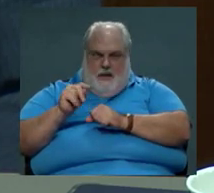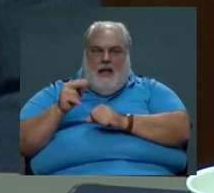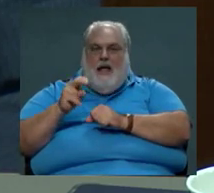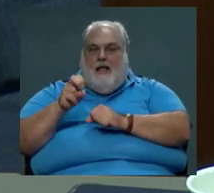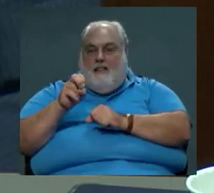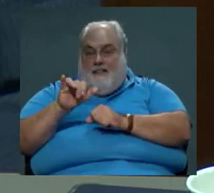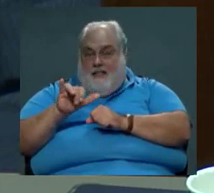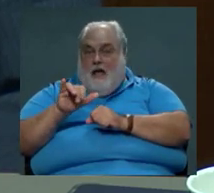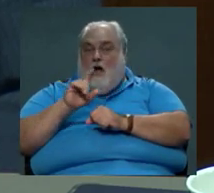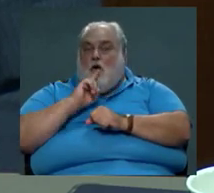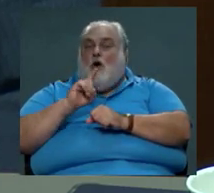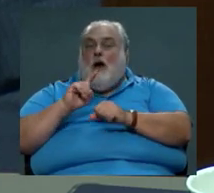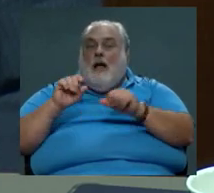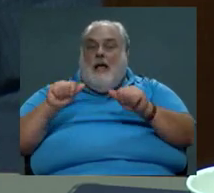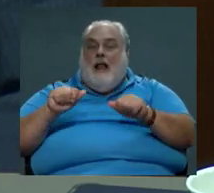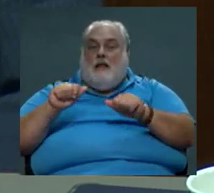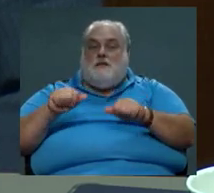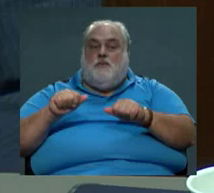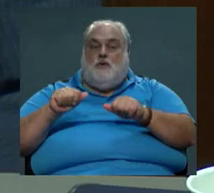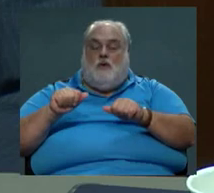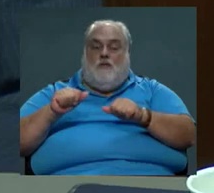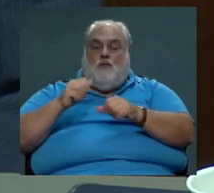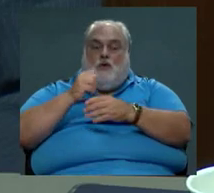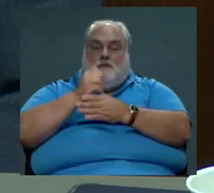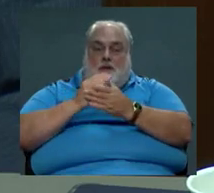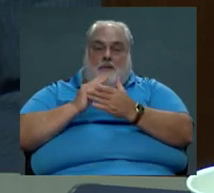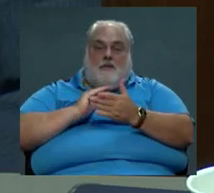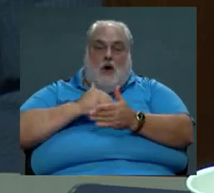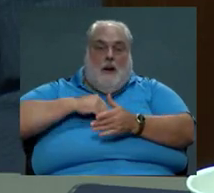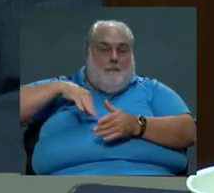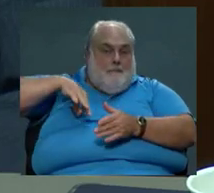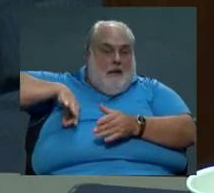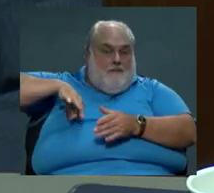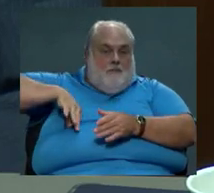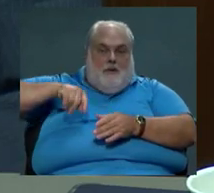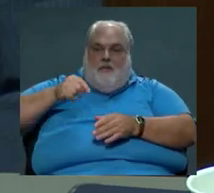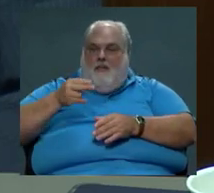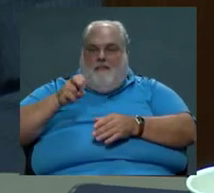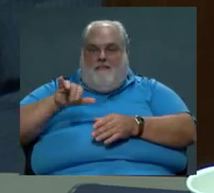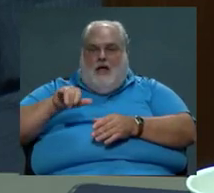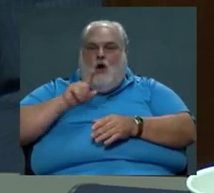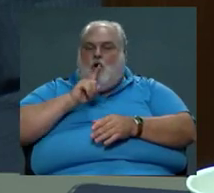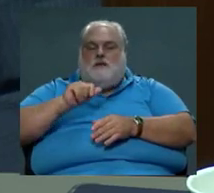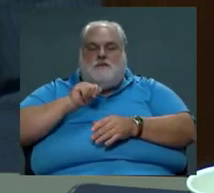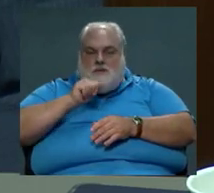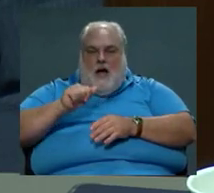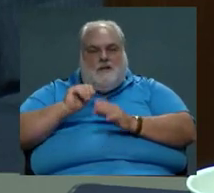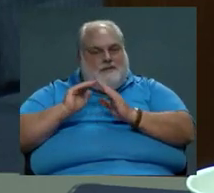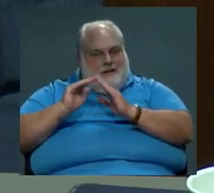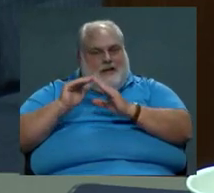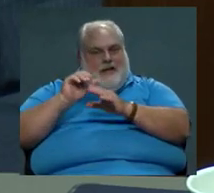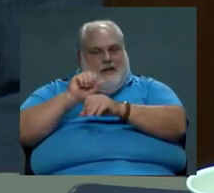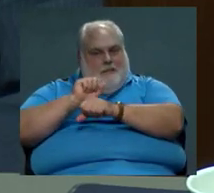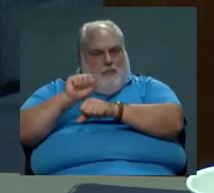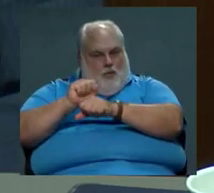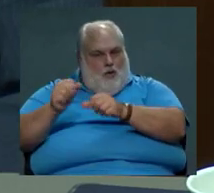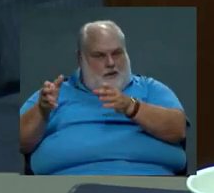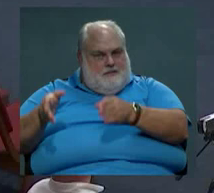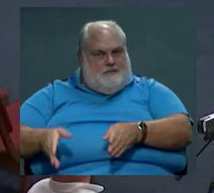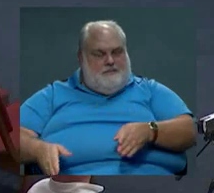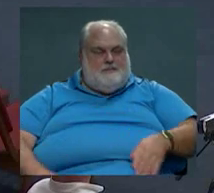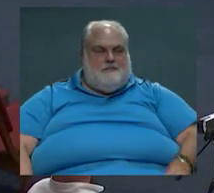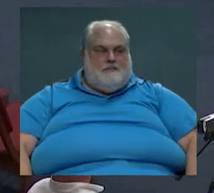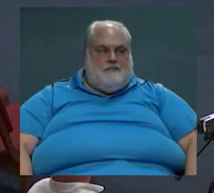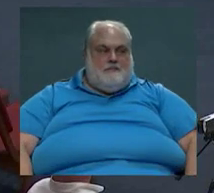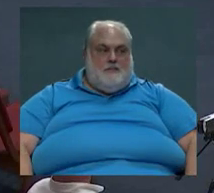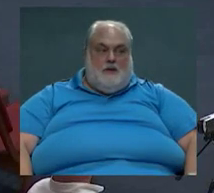They are eligible for some of our benefits, but they are not city employees. I just wanted to clarify that. We